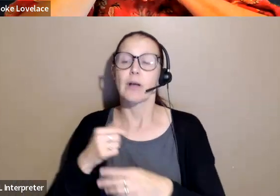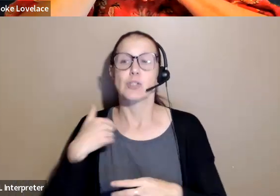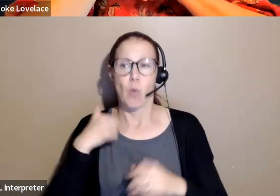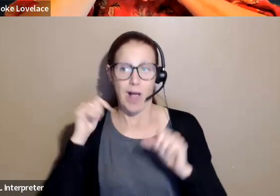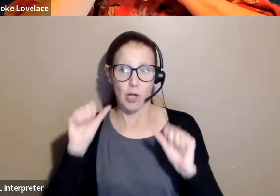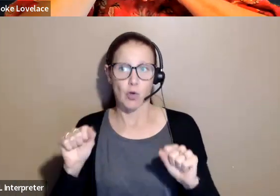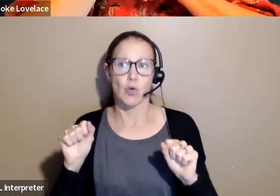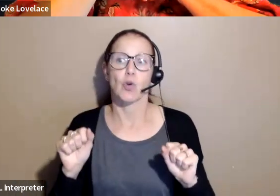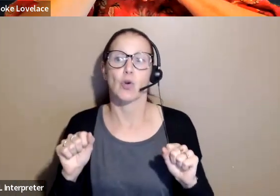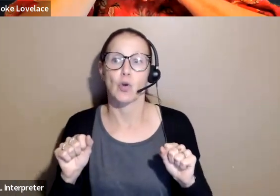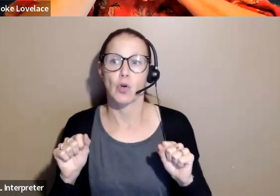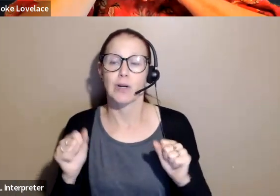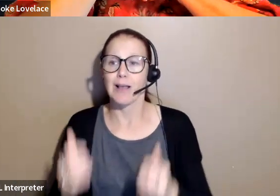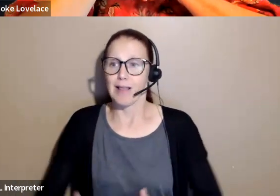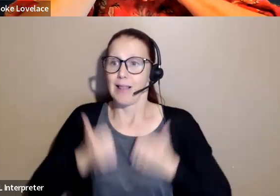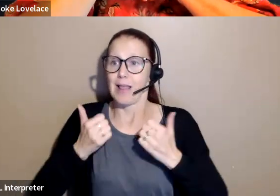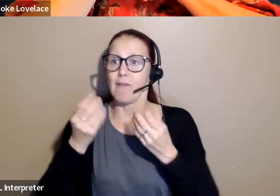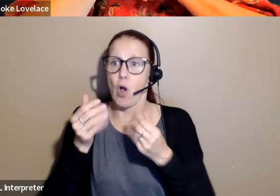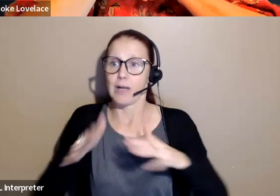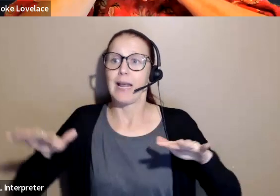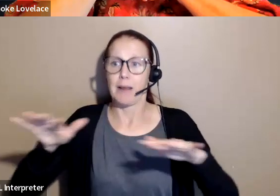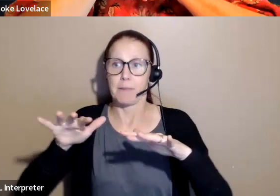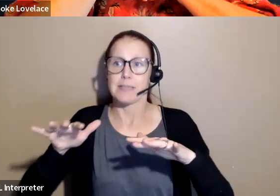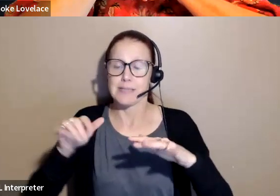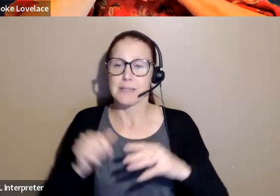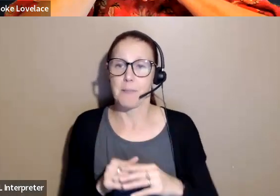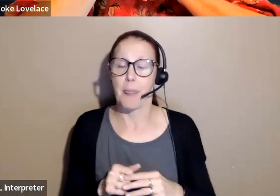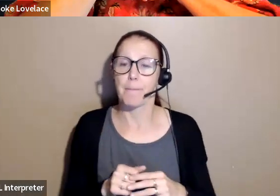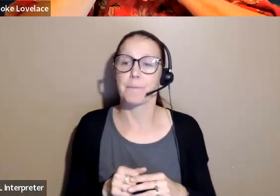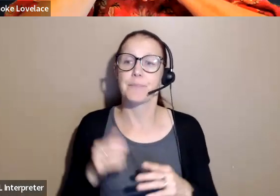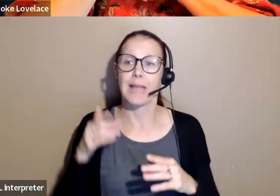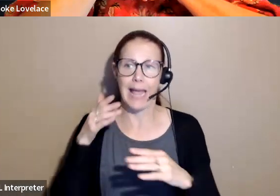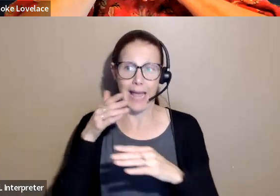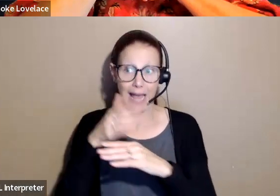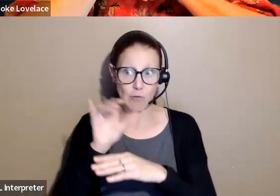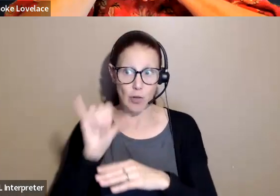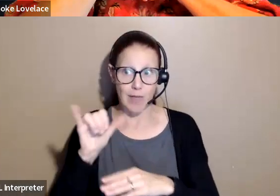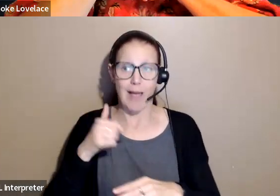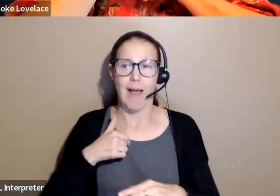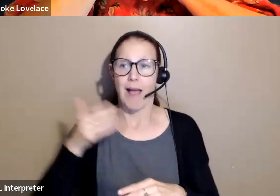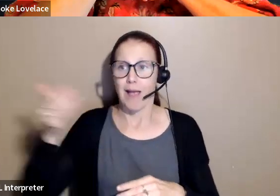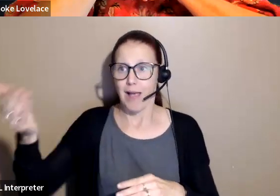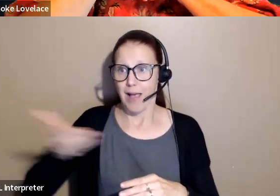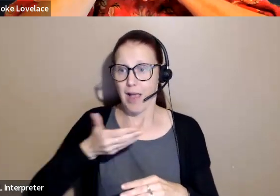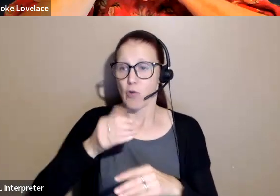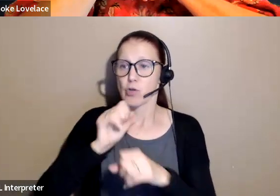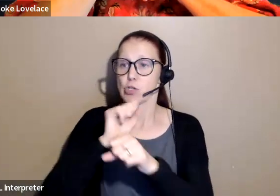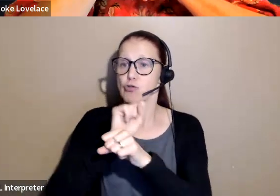could live on campus. And after that, I hired a job